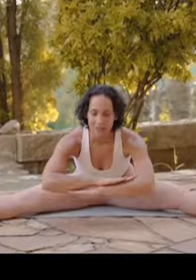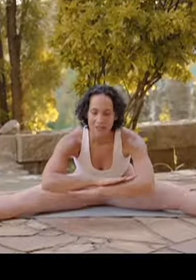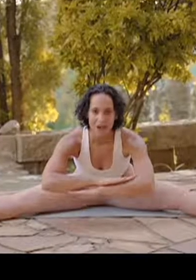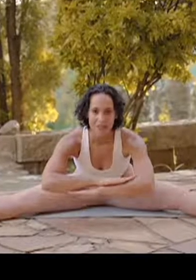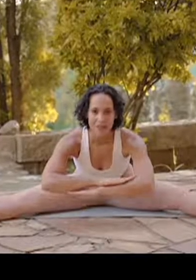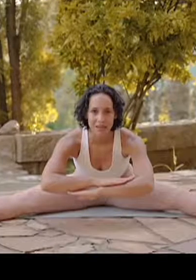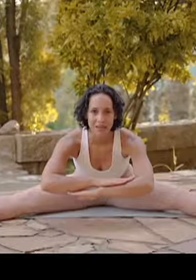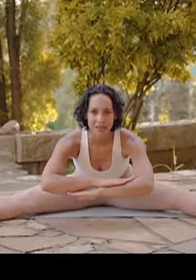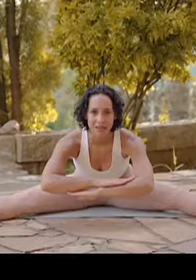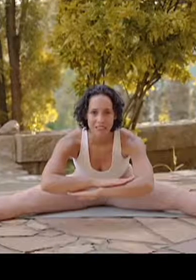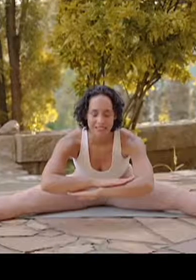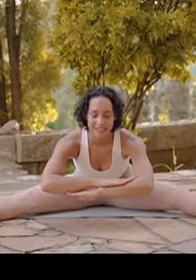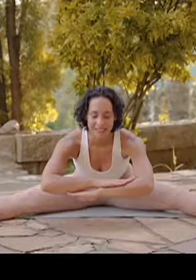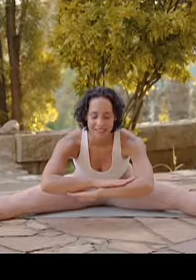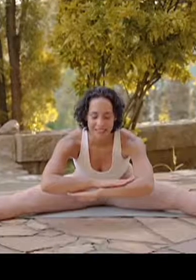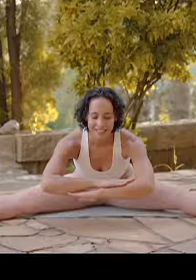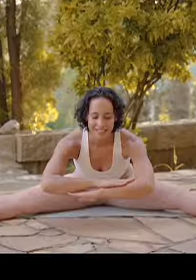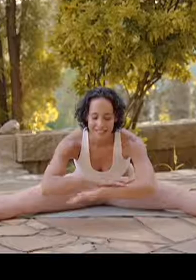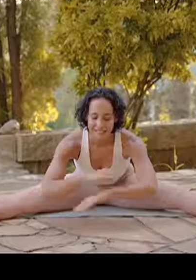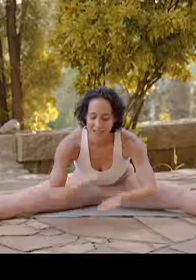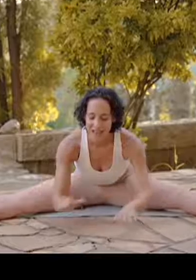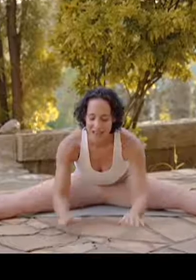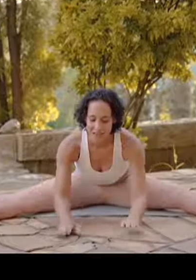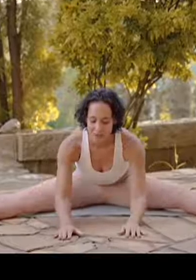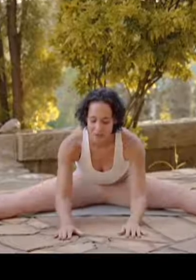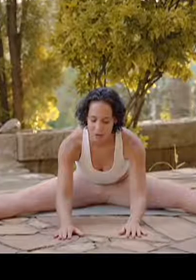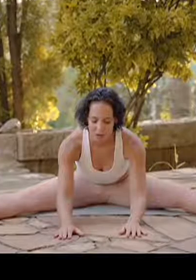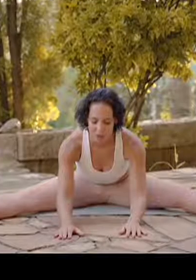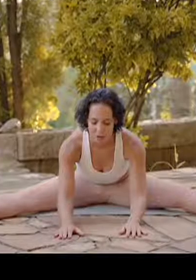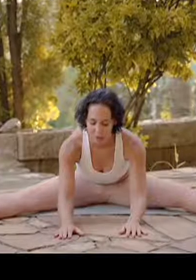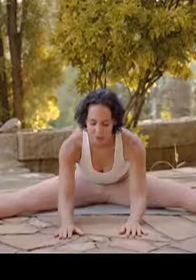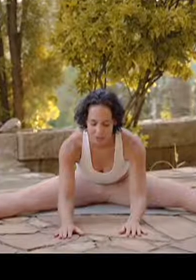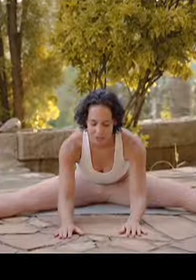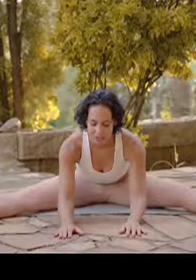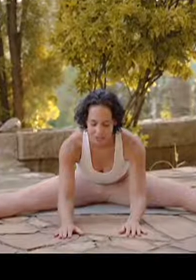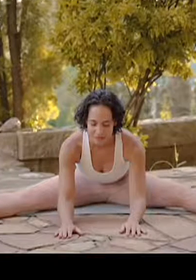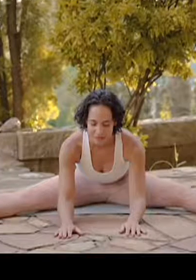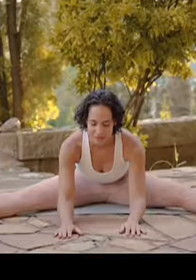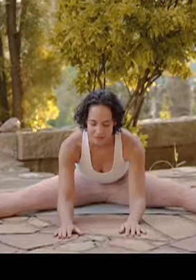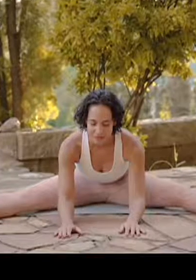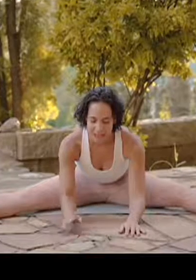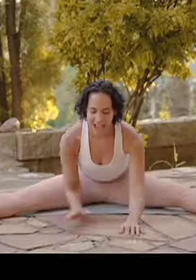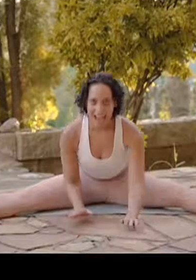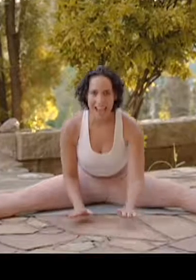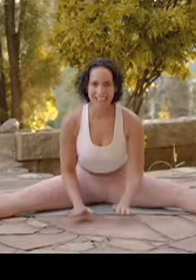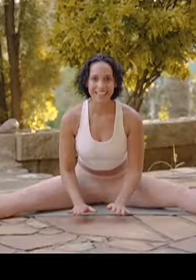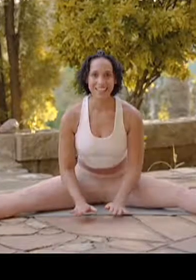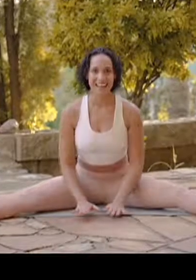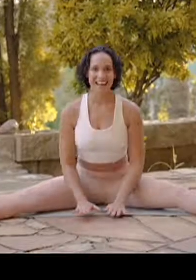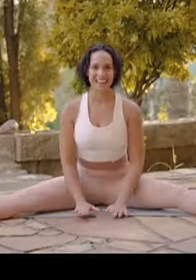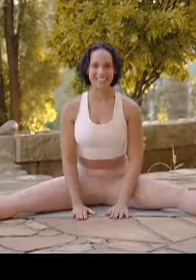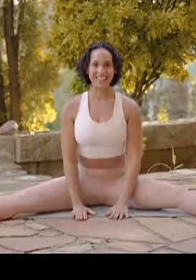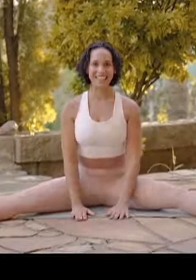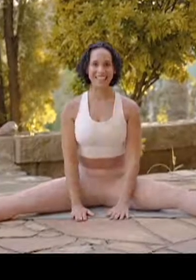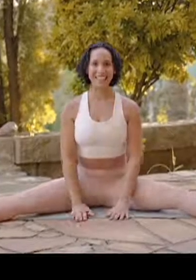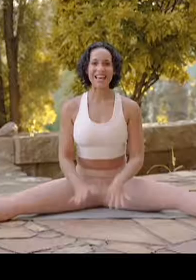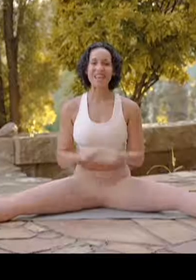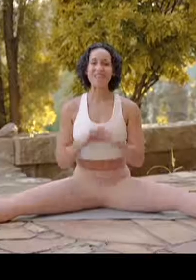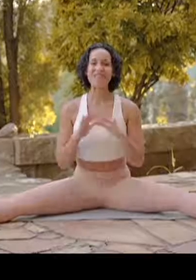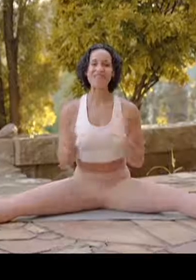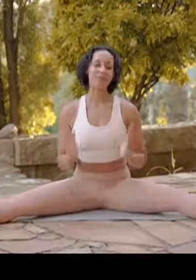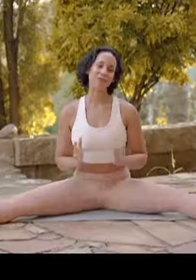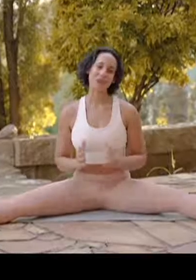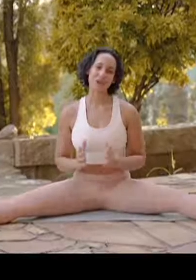hang out on the pillow. Take your time on the blocks or on your books. And that is